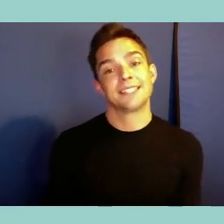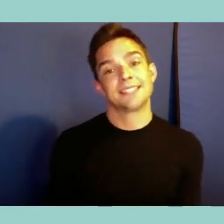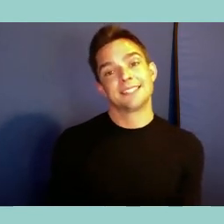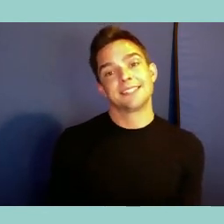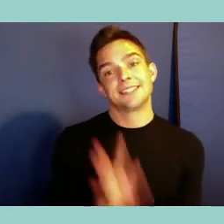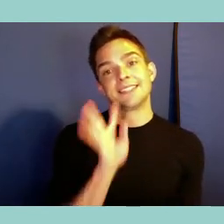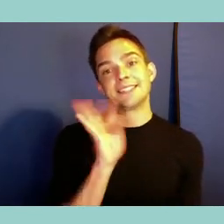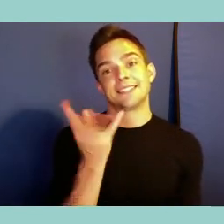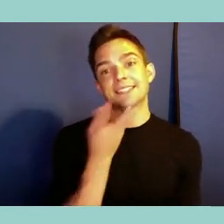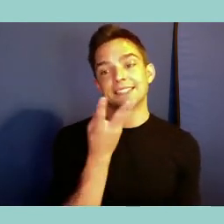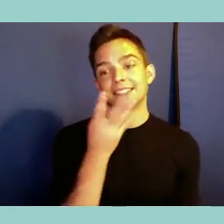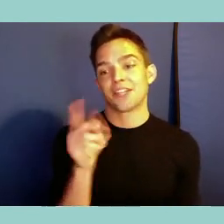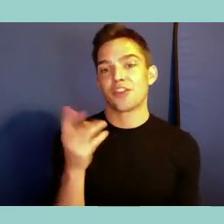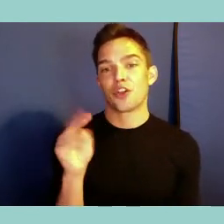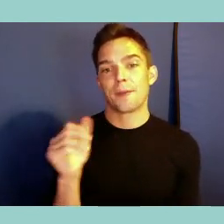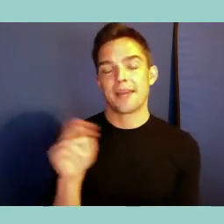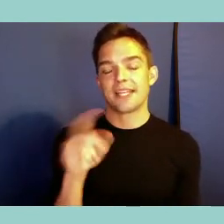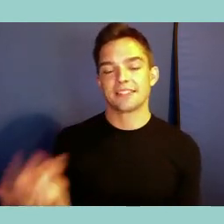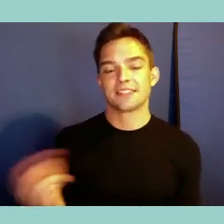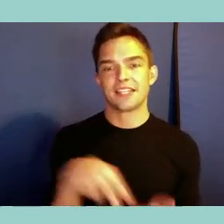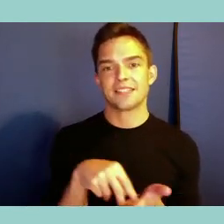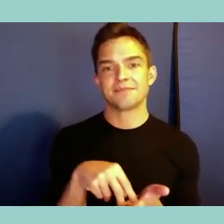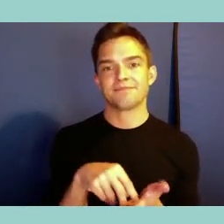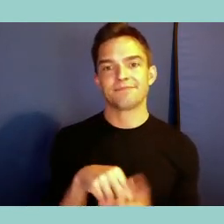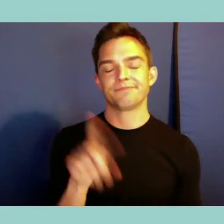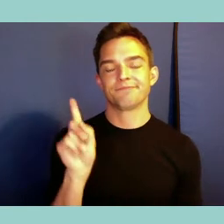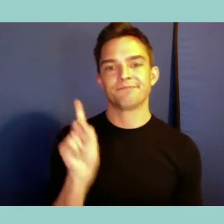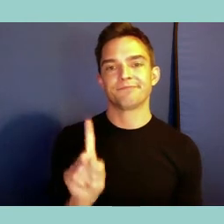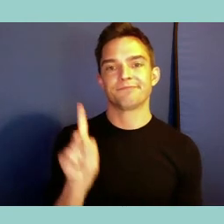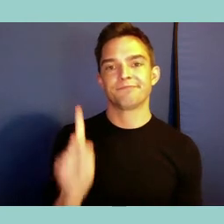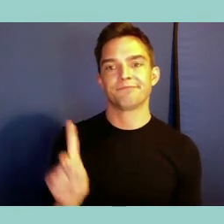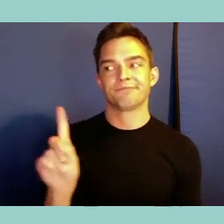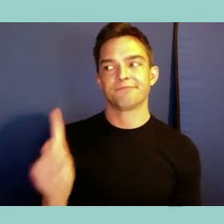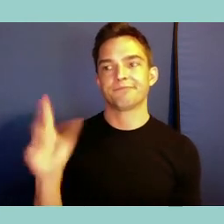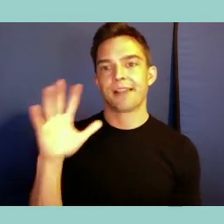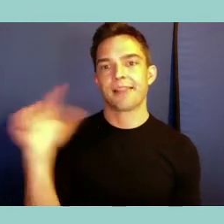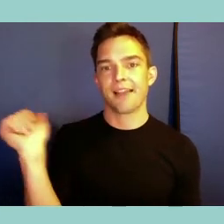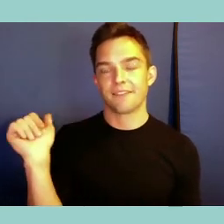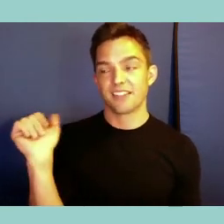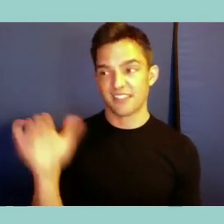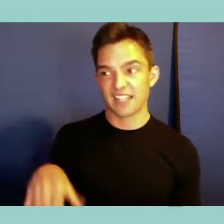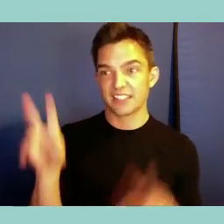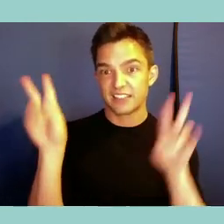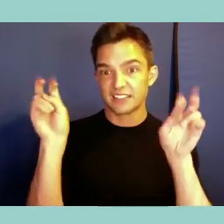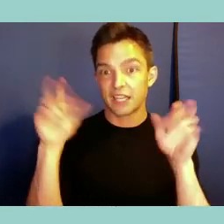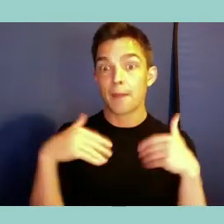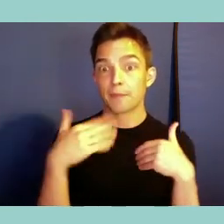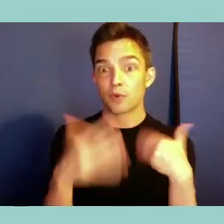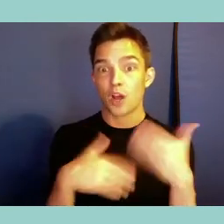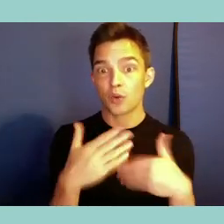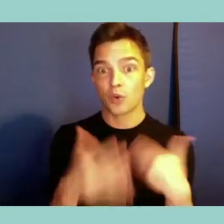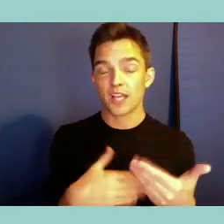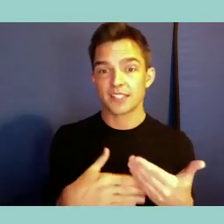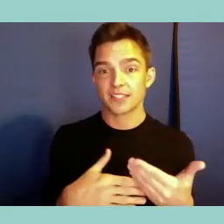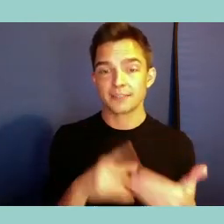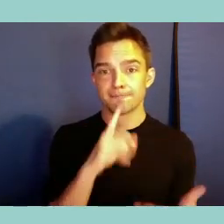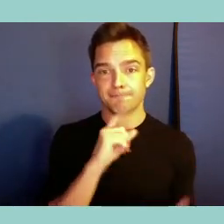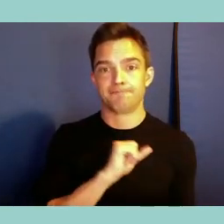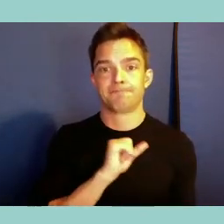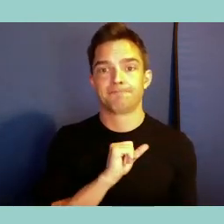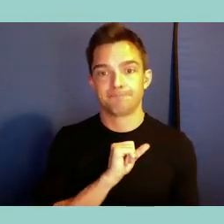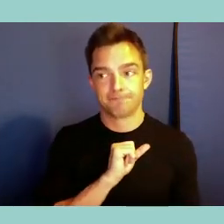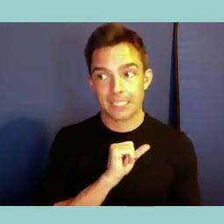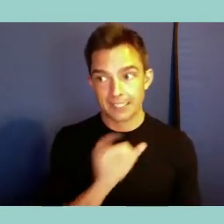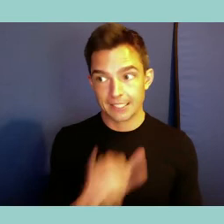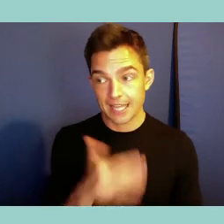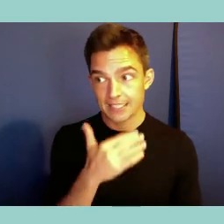Thurman stood and turned and walked out of the room. This was the progress he had been promised? Was this really